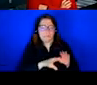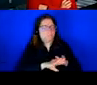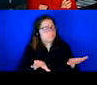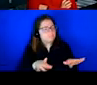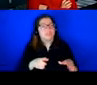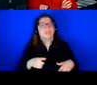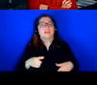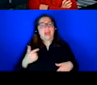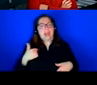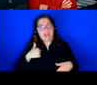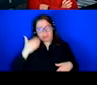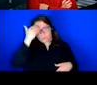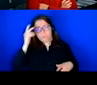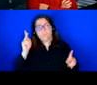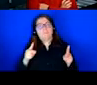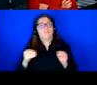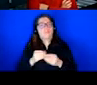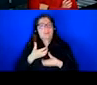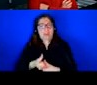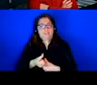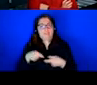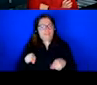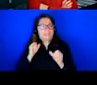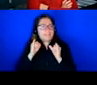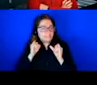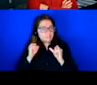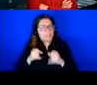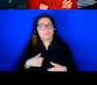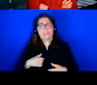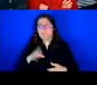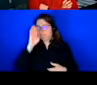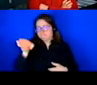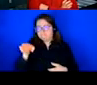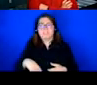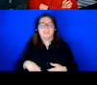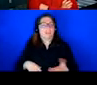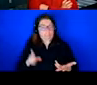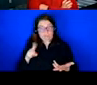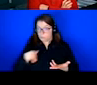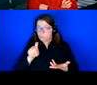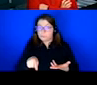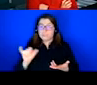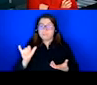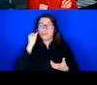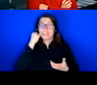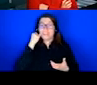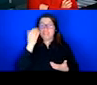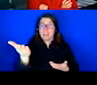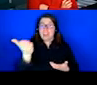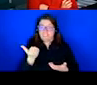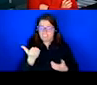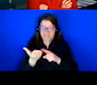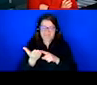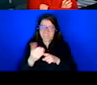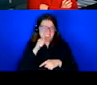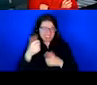much bolder in interviews and more confident in that, and you should be too as well. Like, don't take something that doesn't work for you. You should kind of